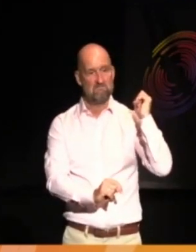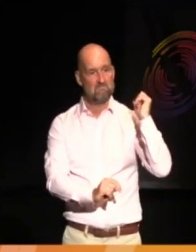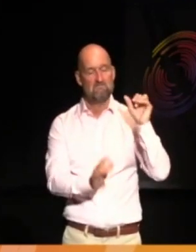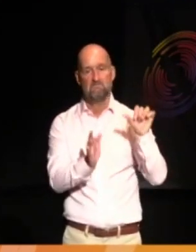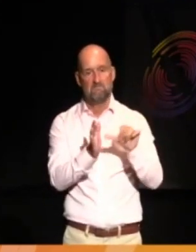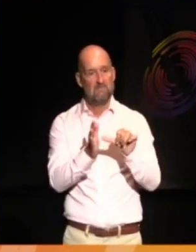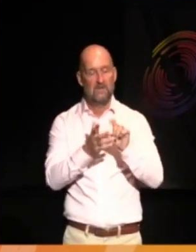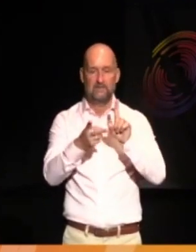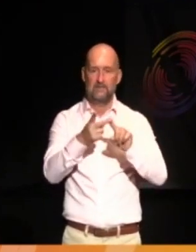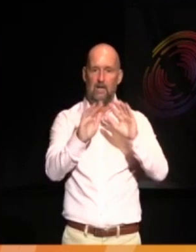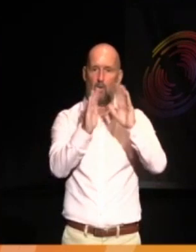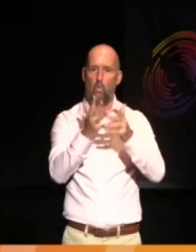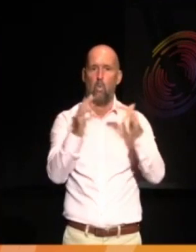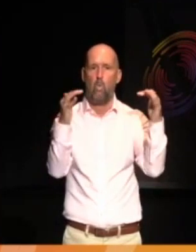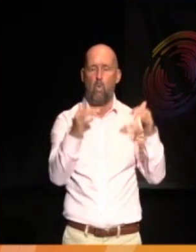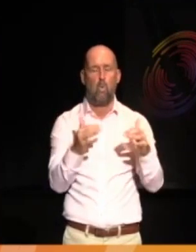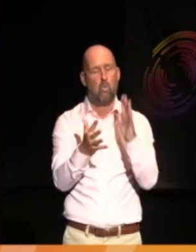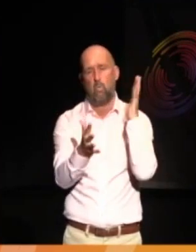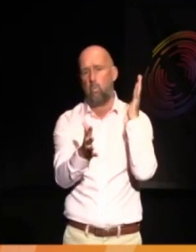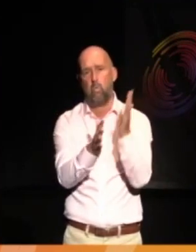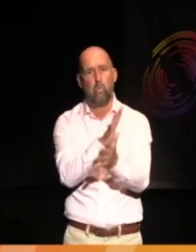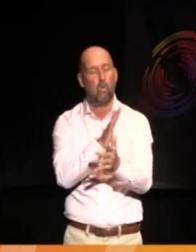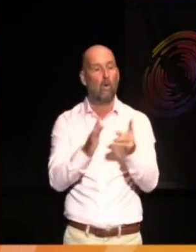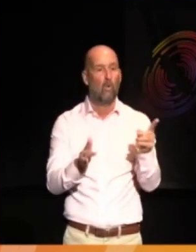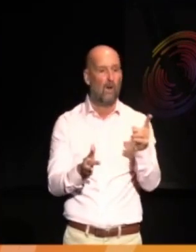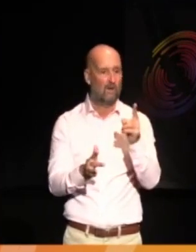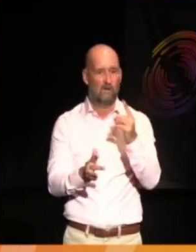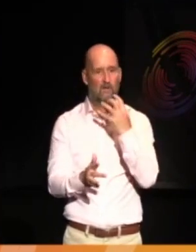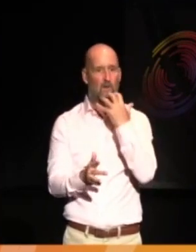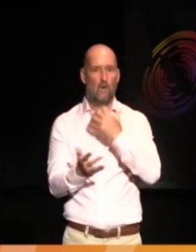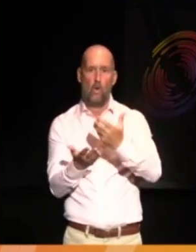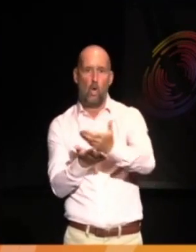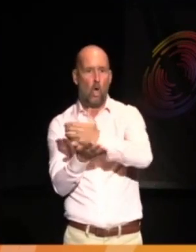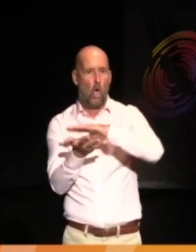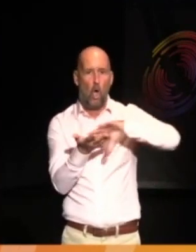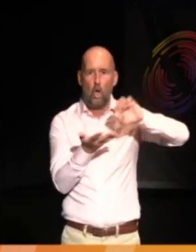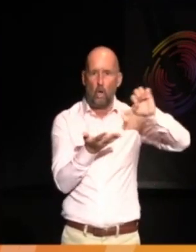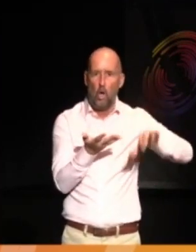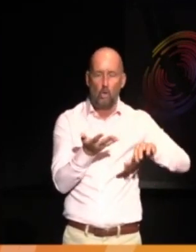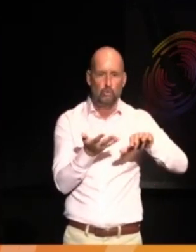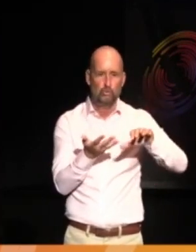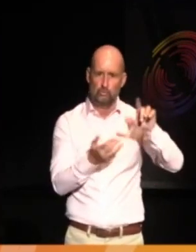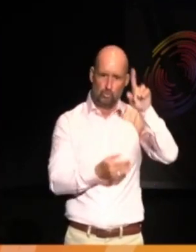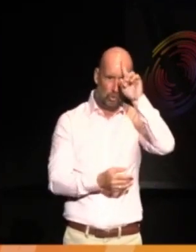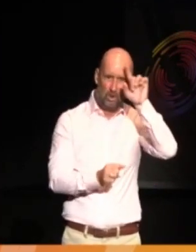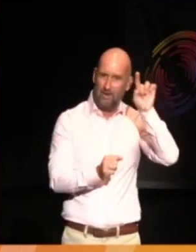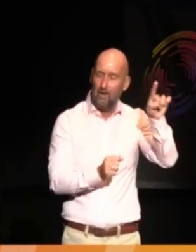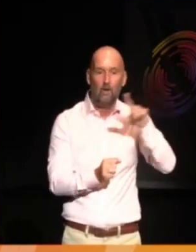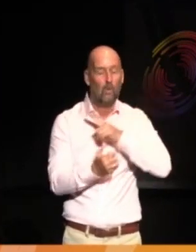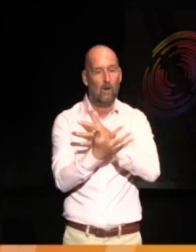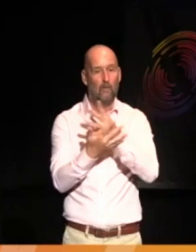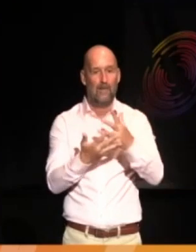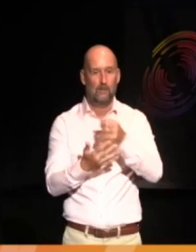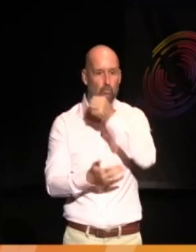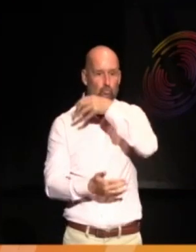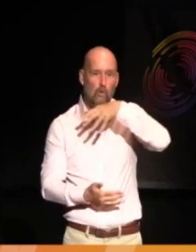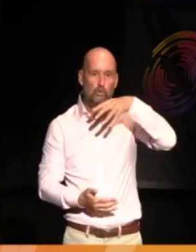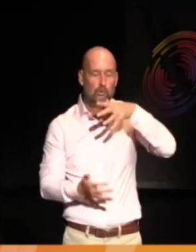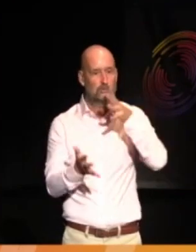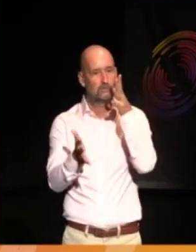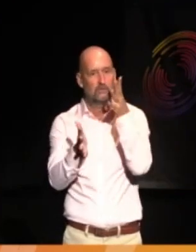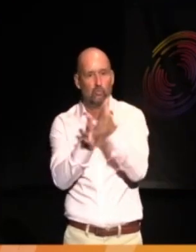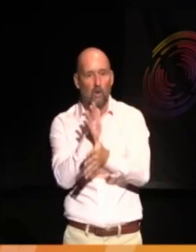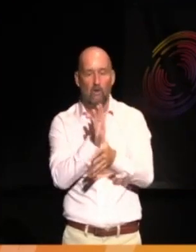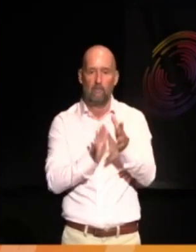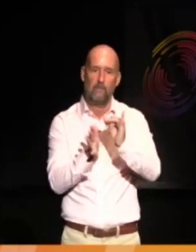issue, the Second World War, and not just the Holocaust, but also the many millions of Russians that were destroyed by